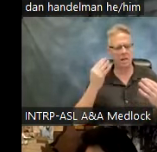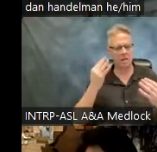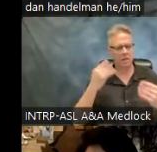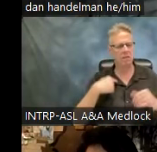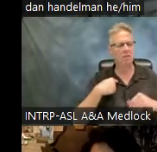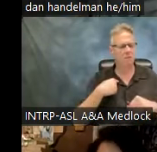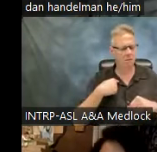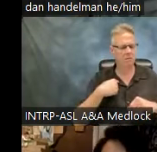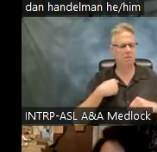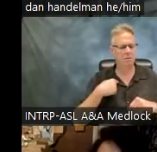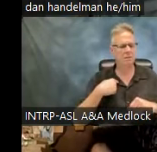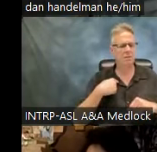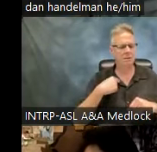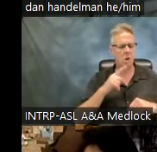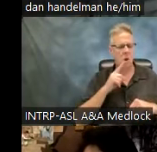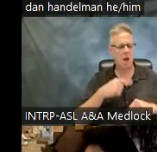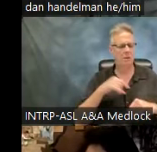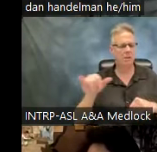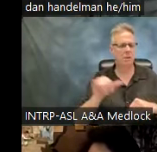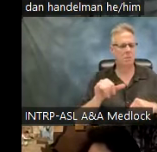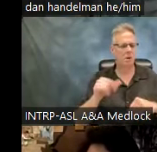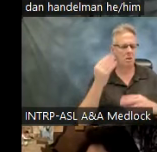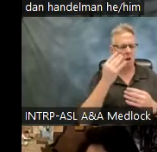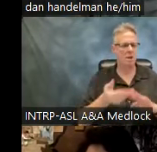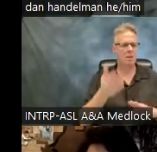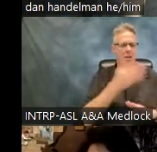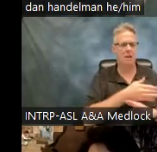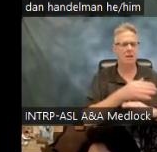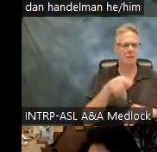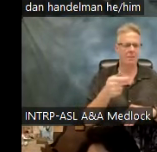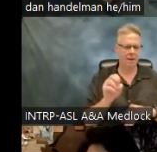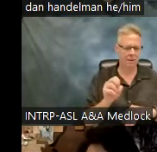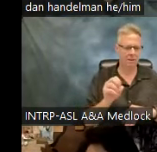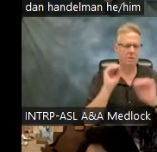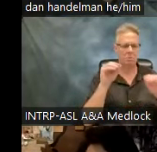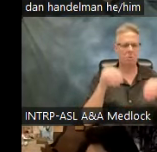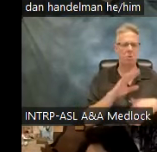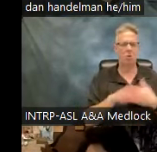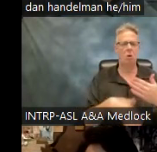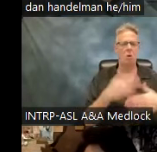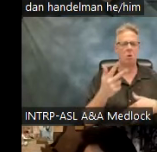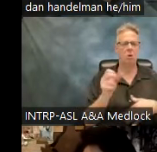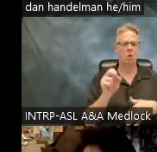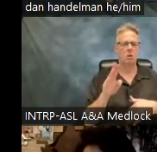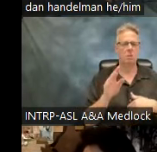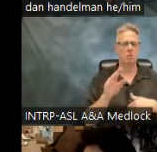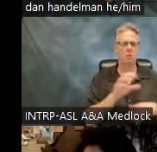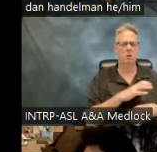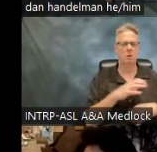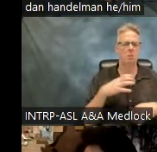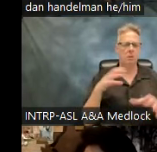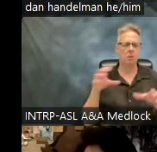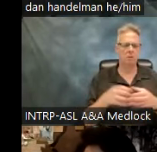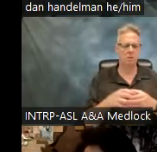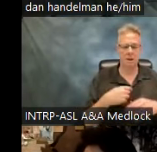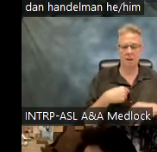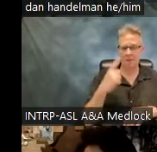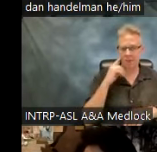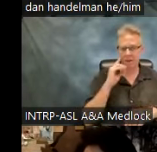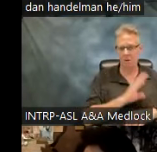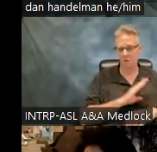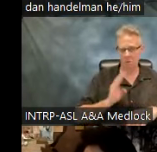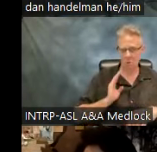I had a similar thought in the last phase, which was to put all three subcommittees together. In this case, I really think that the board